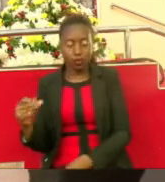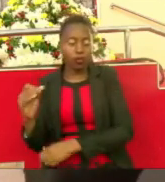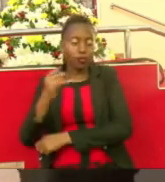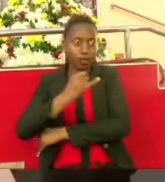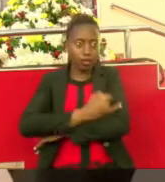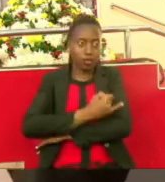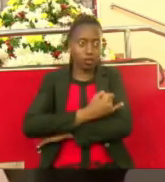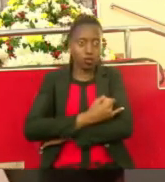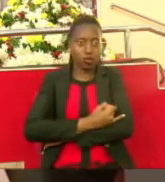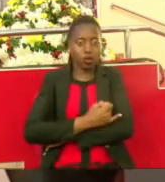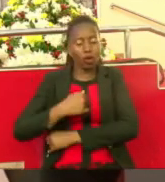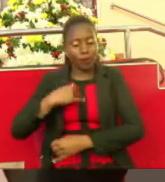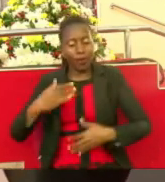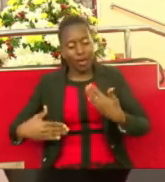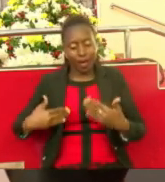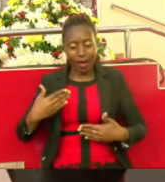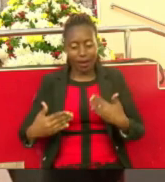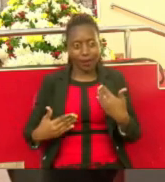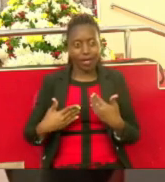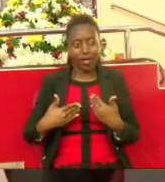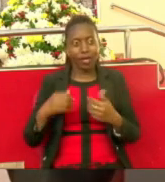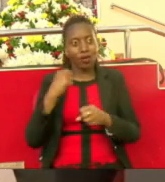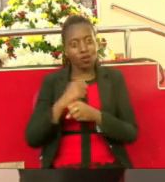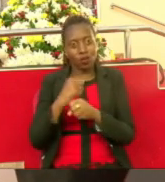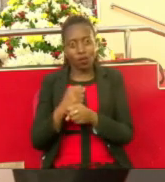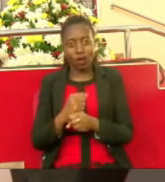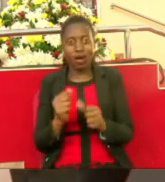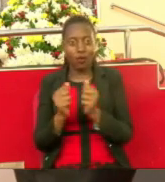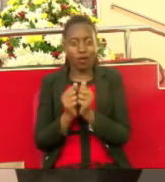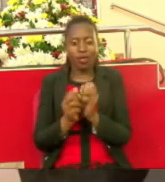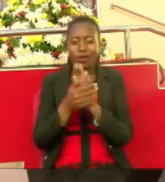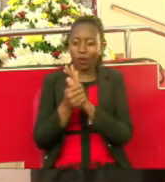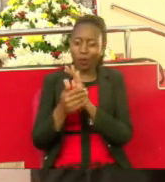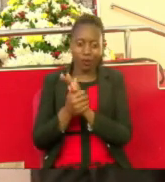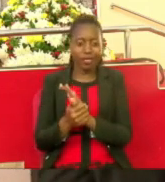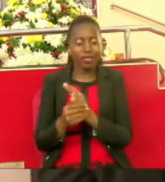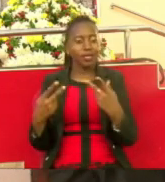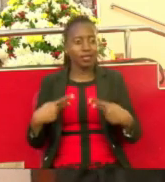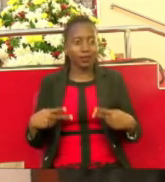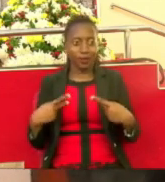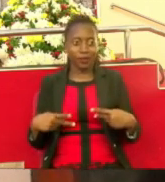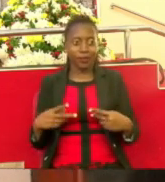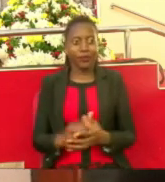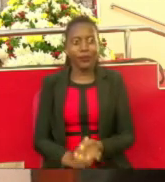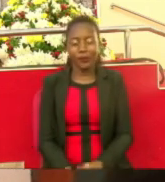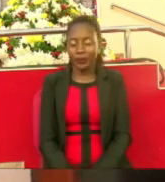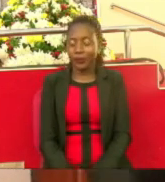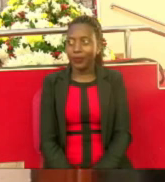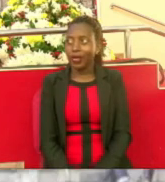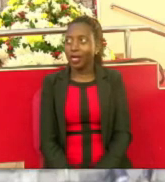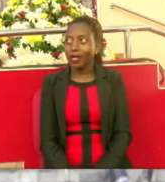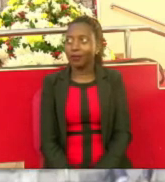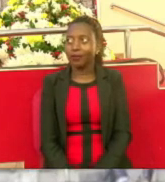And I'm happy to work alongside very competent individuals. Na nafurahi sana kufanya kazi pamoja na watu wengi study. Like you